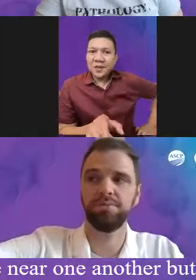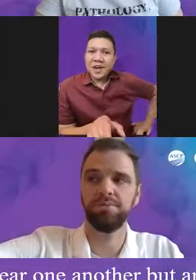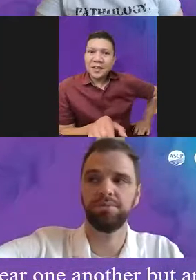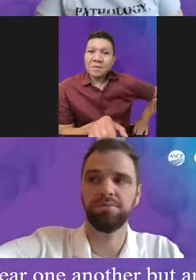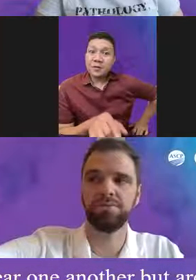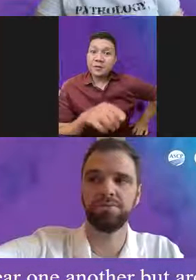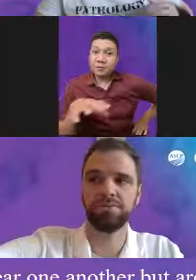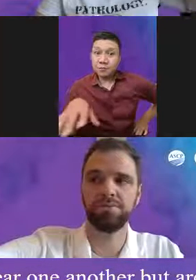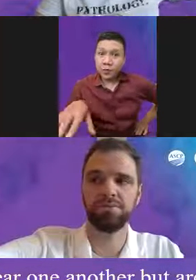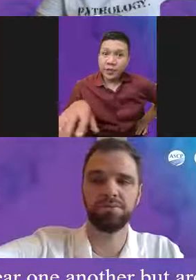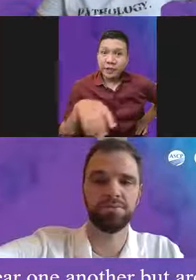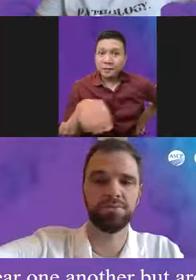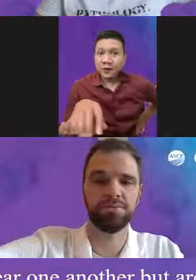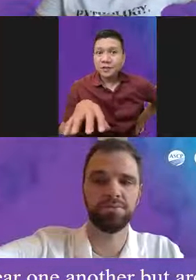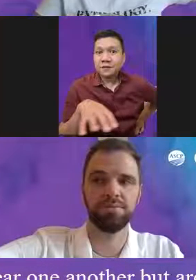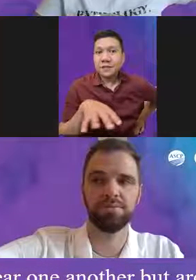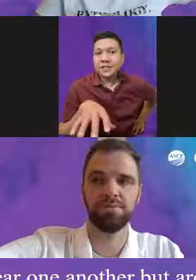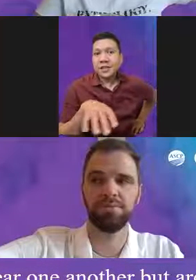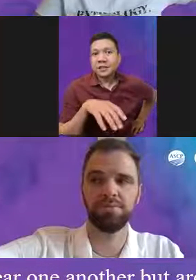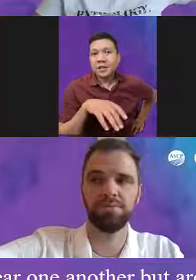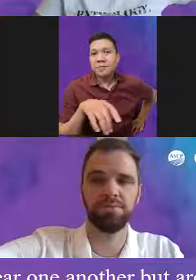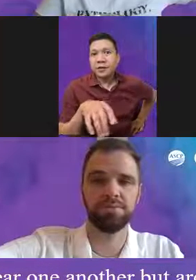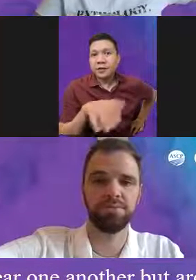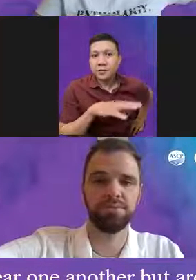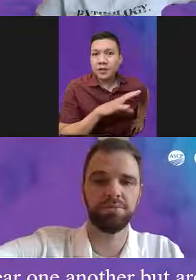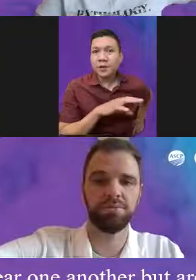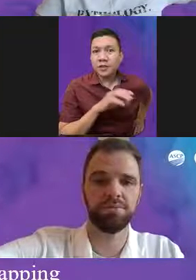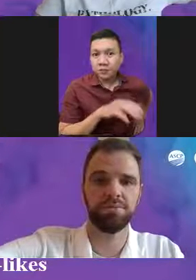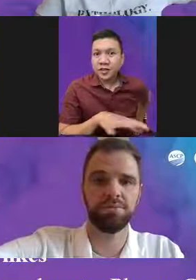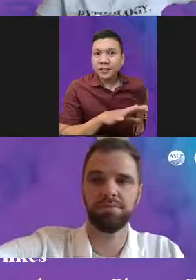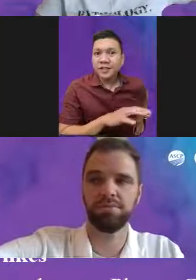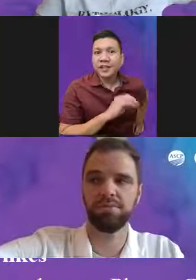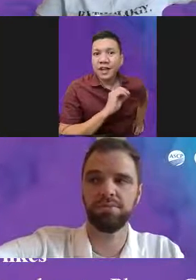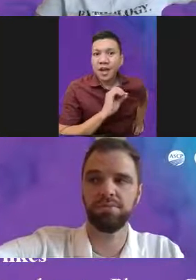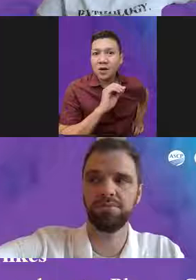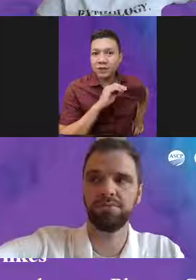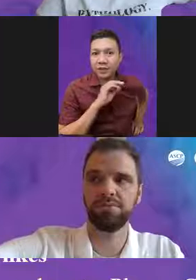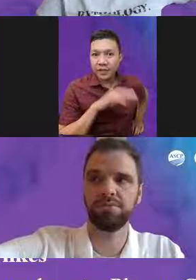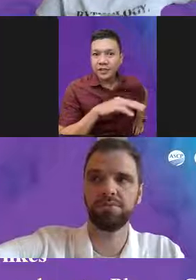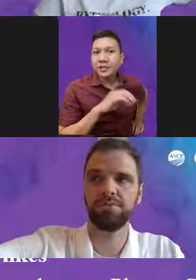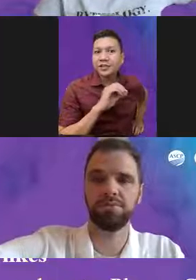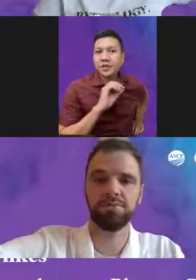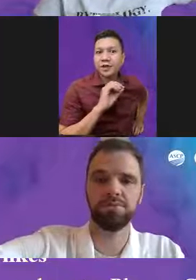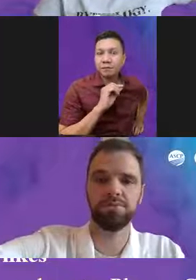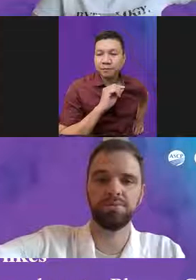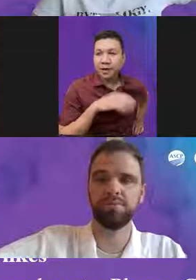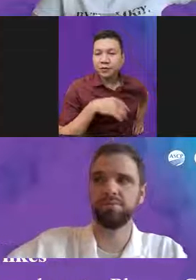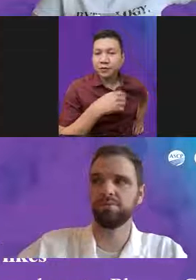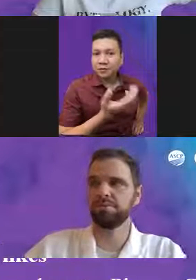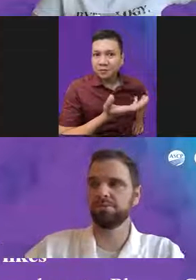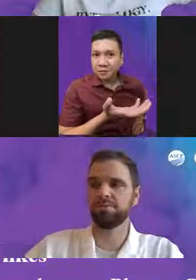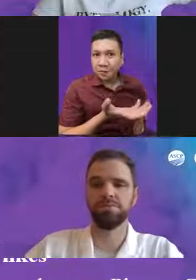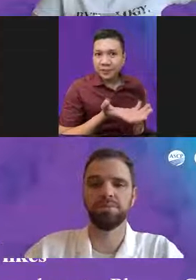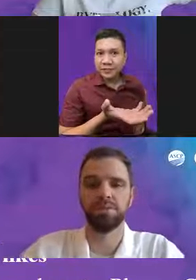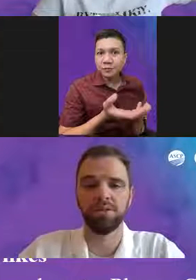just wanted to add about the role and the function of red cells. You know, we've talked about the production and how the kidneys but